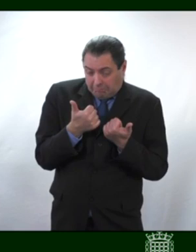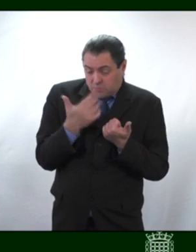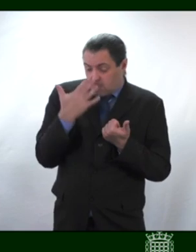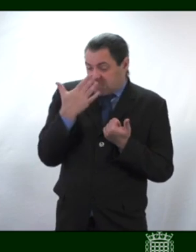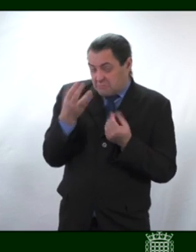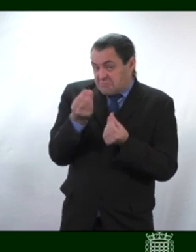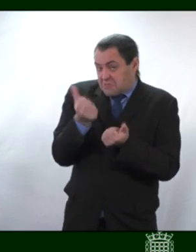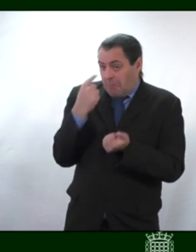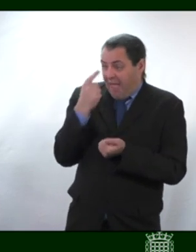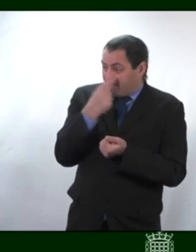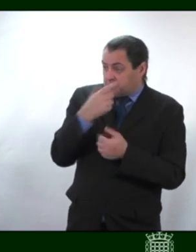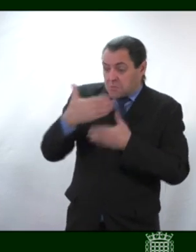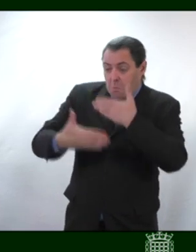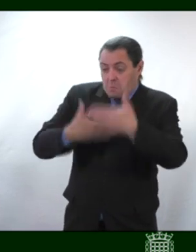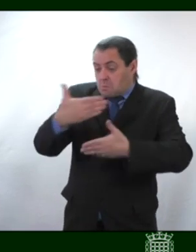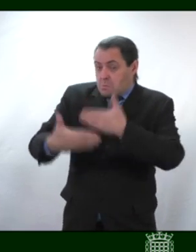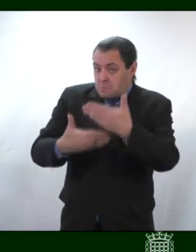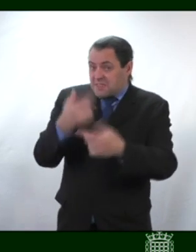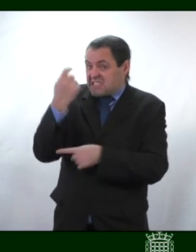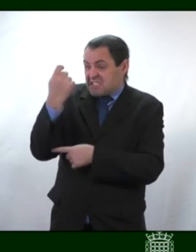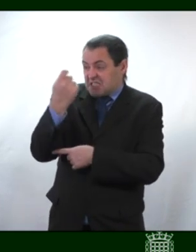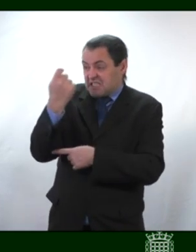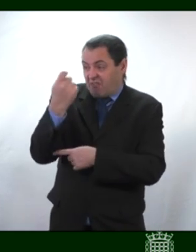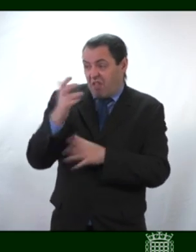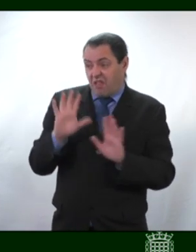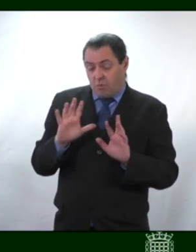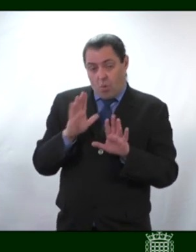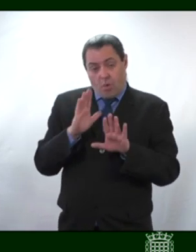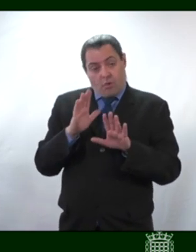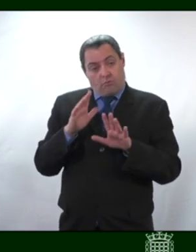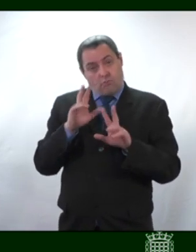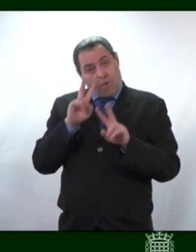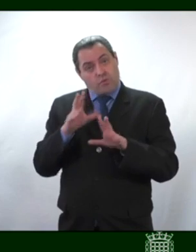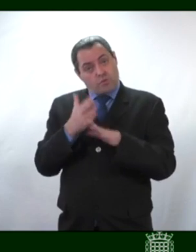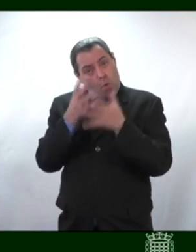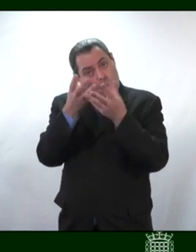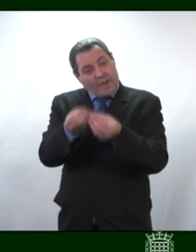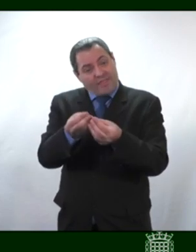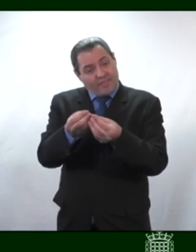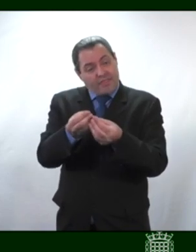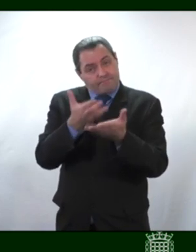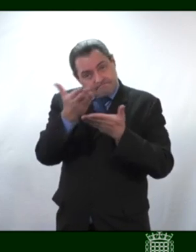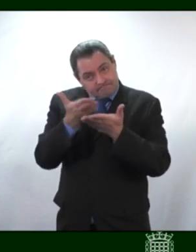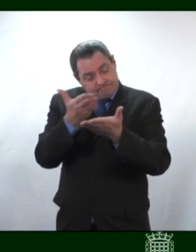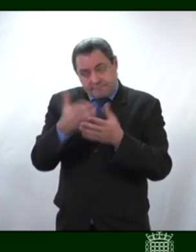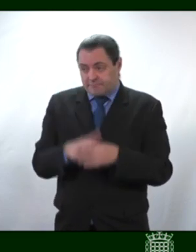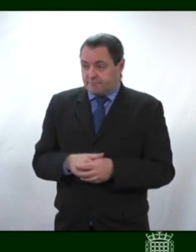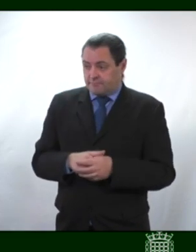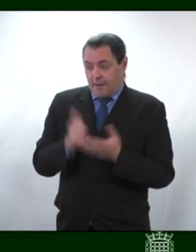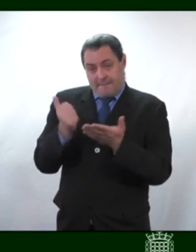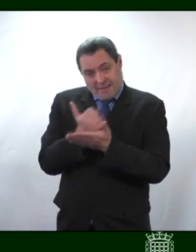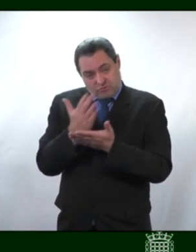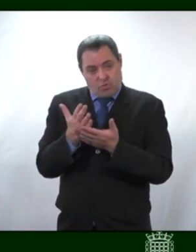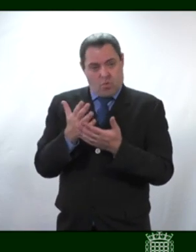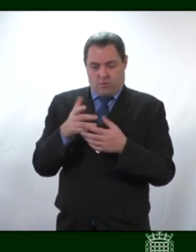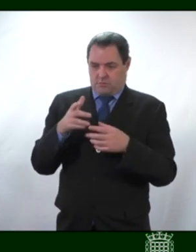of this approach working. And I look forward to working with my honourable friend and working with him to make sure we can get